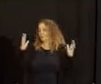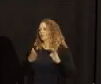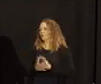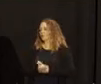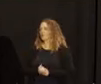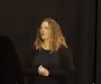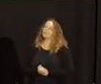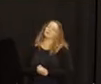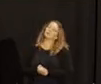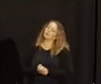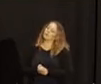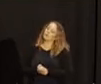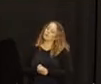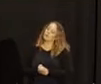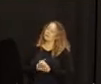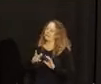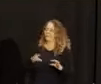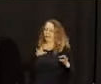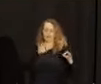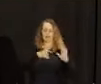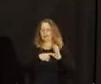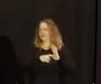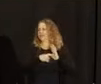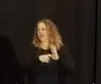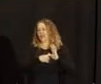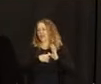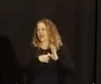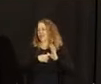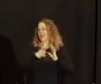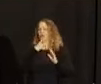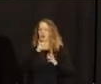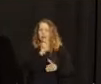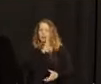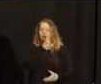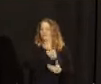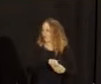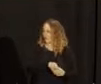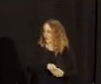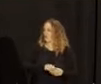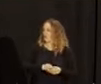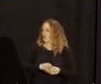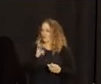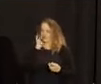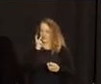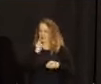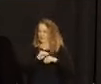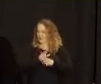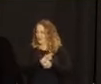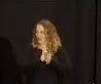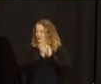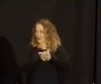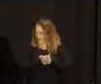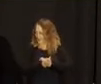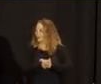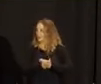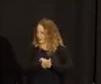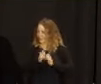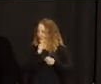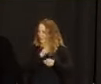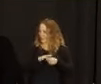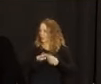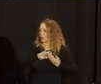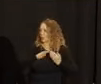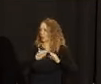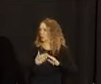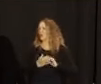And you provided a perfect example of how folks can get involved, right, and see these changes made in their local